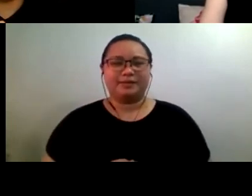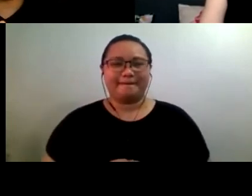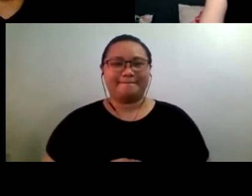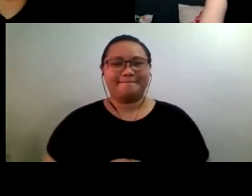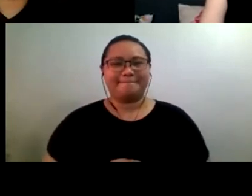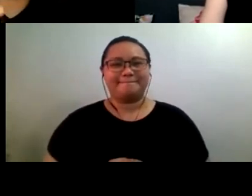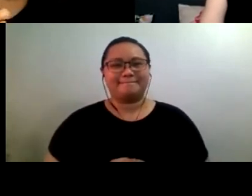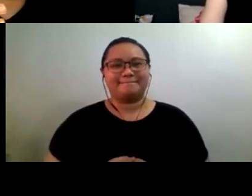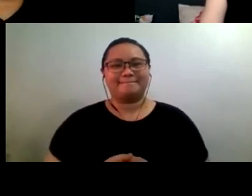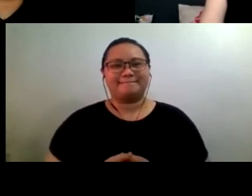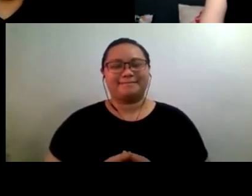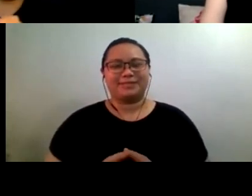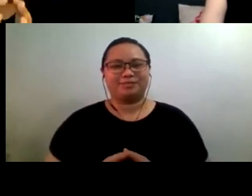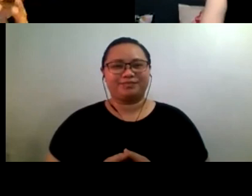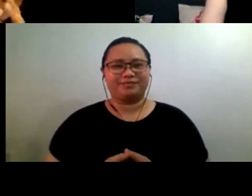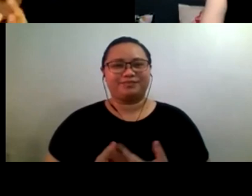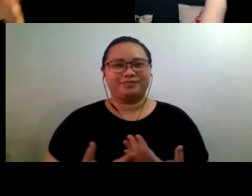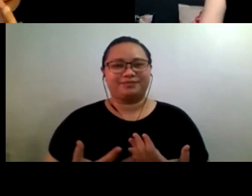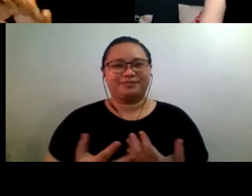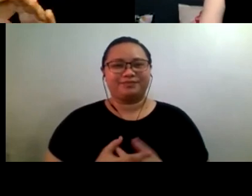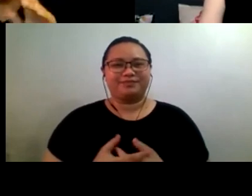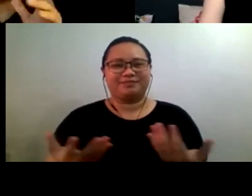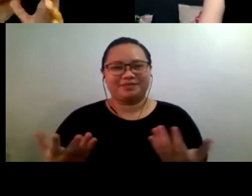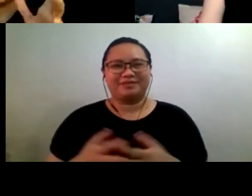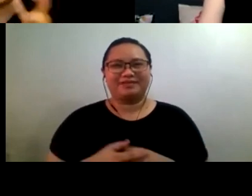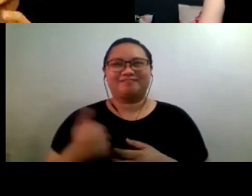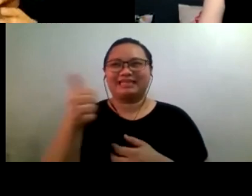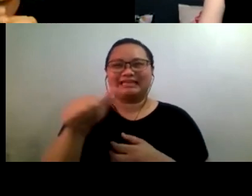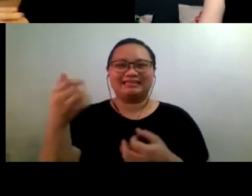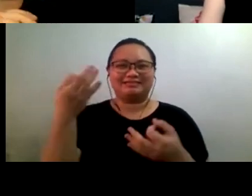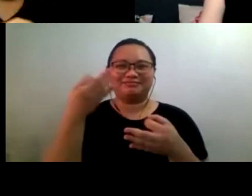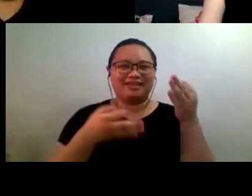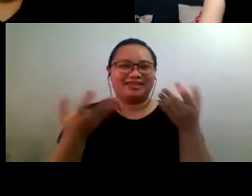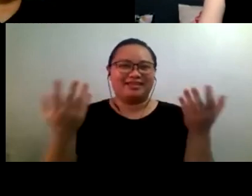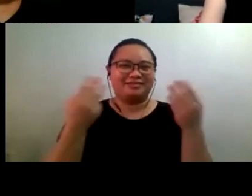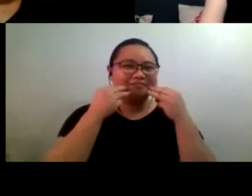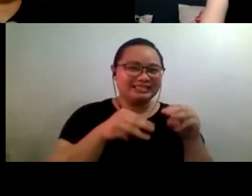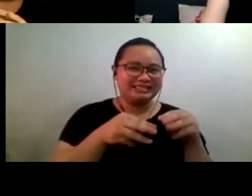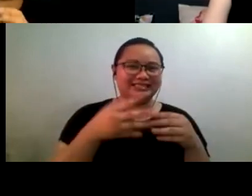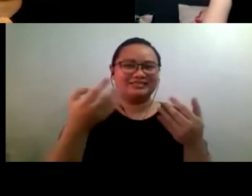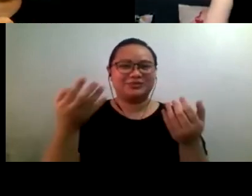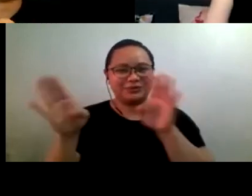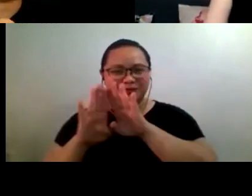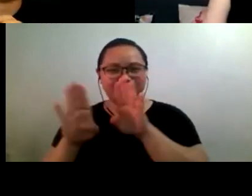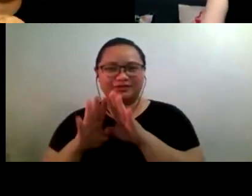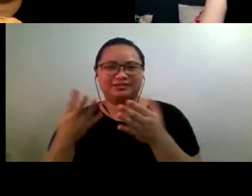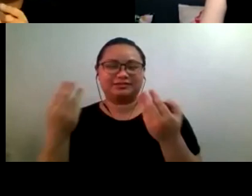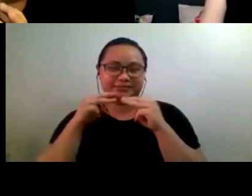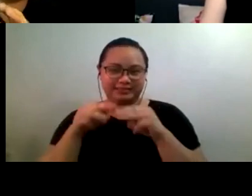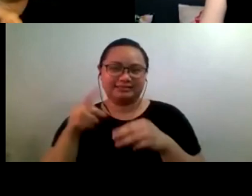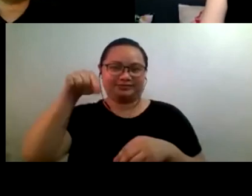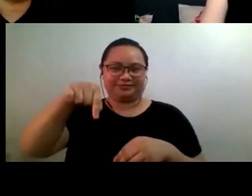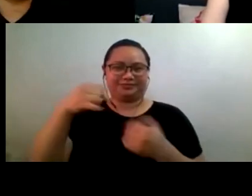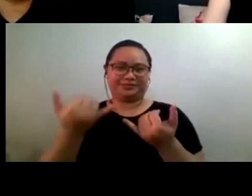Ano yung mga gusto niyo pang i-share or any final words, closing remarks para dito sa araw